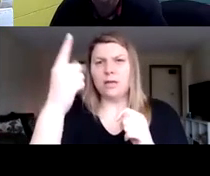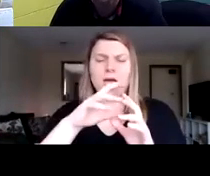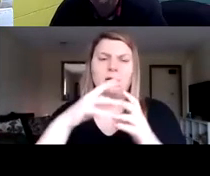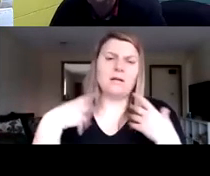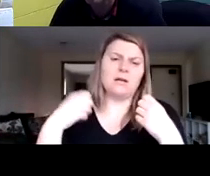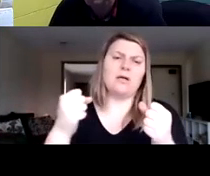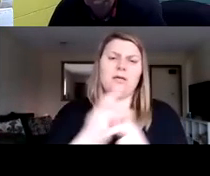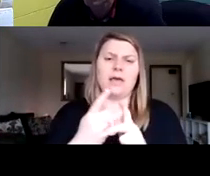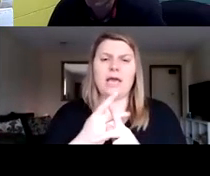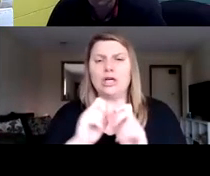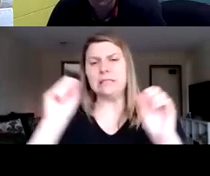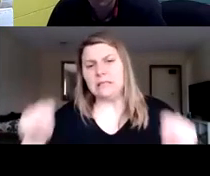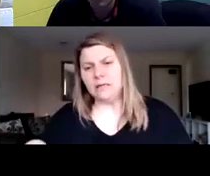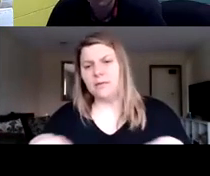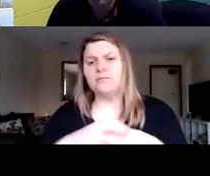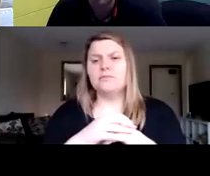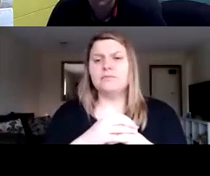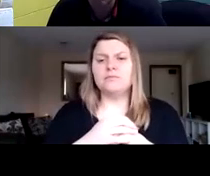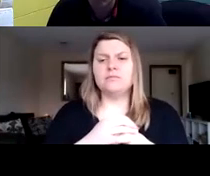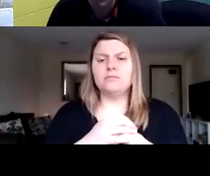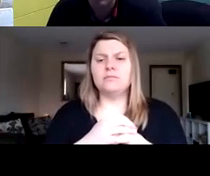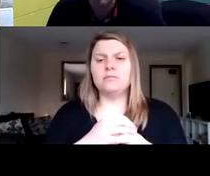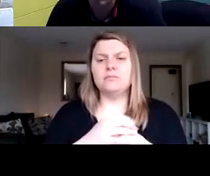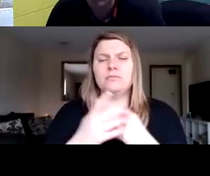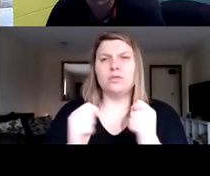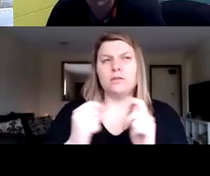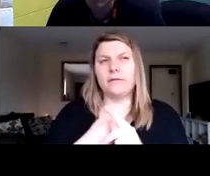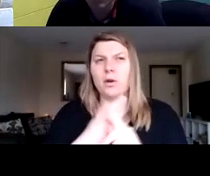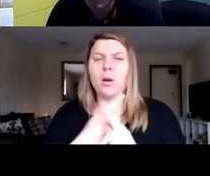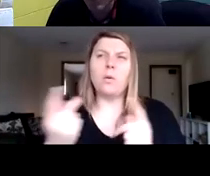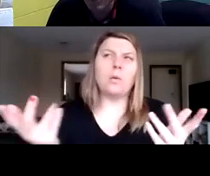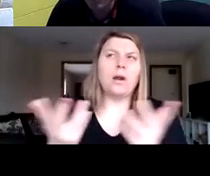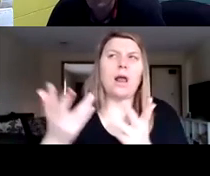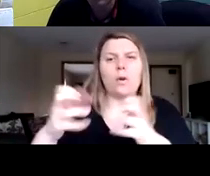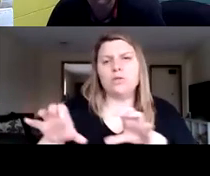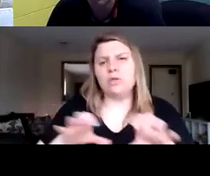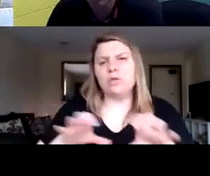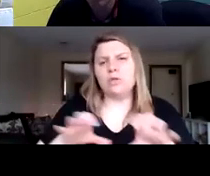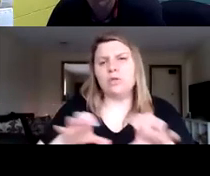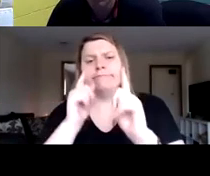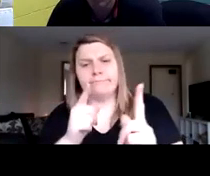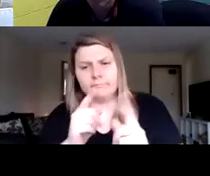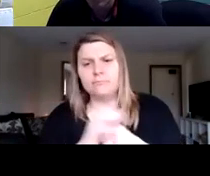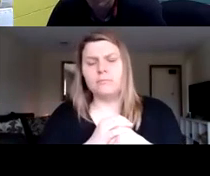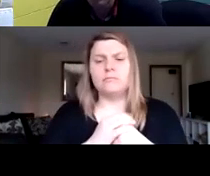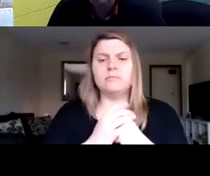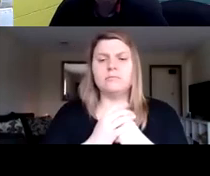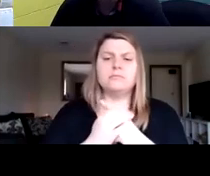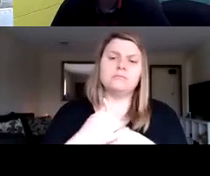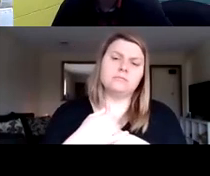system what I wanted to do, where I wanted to head. And so